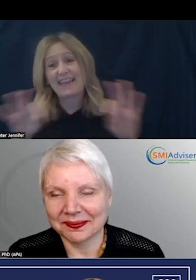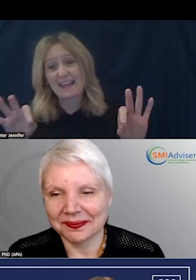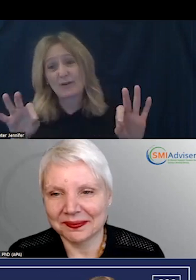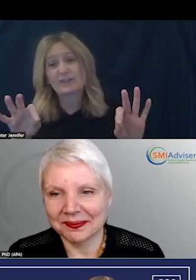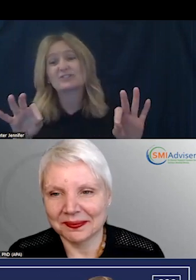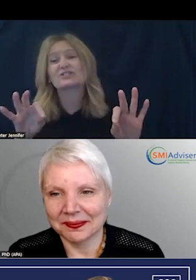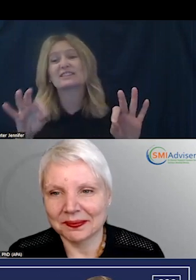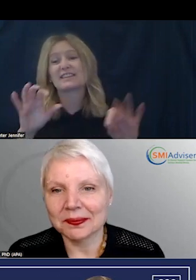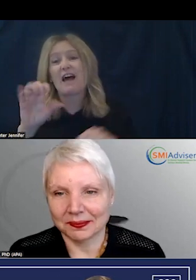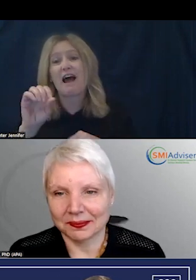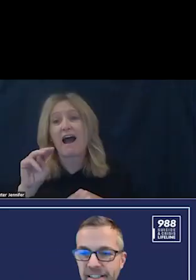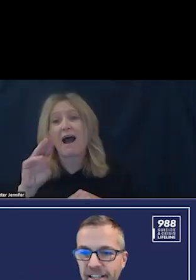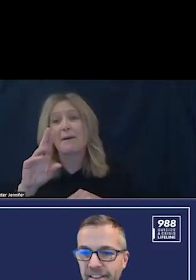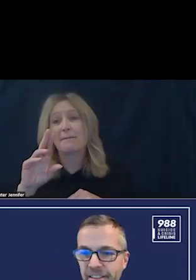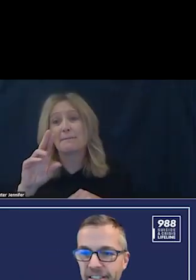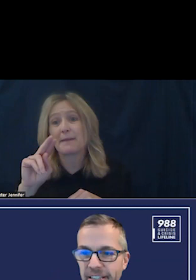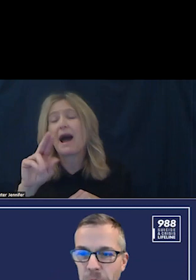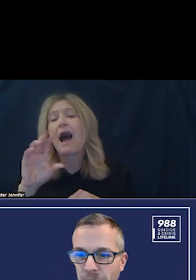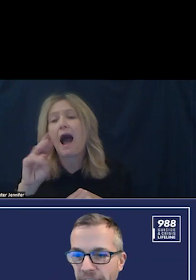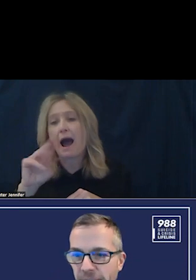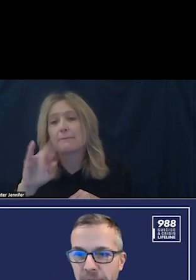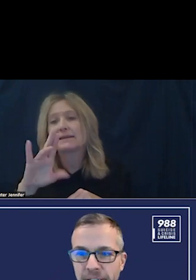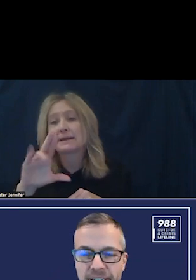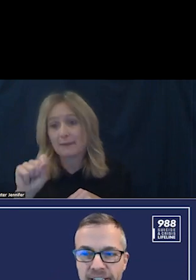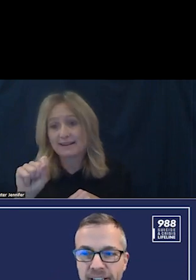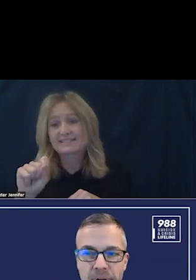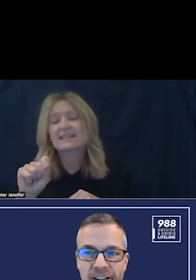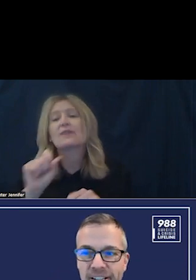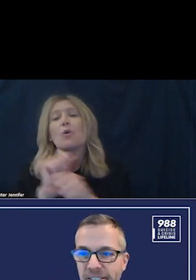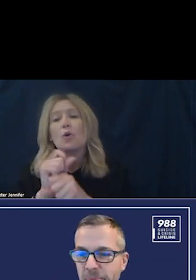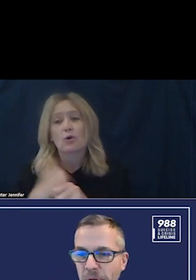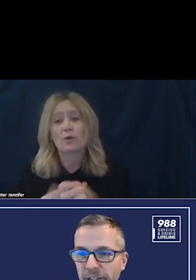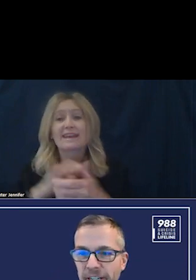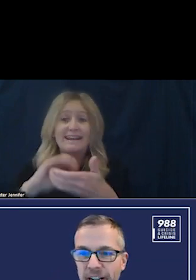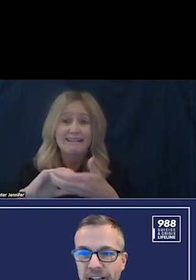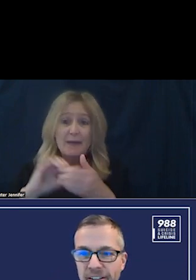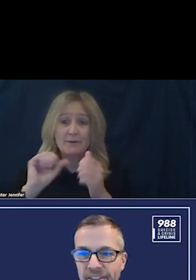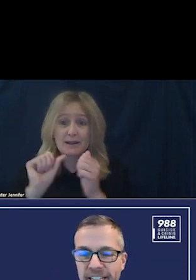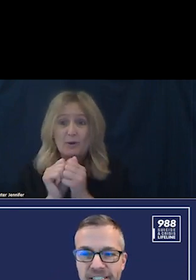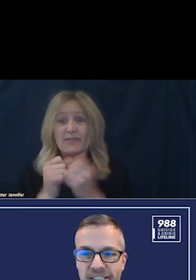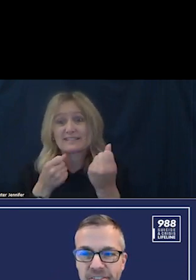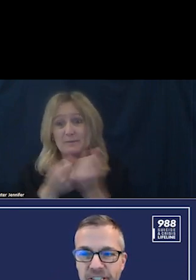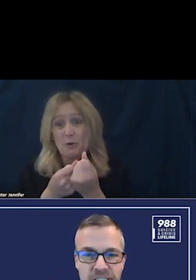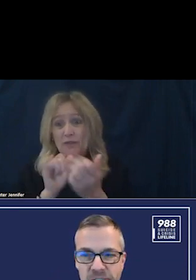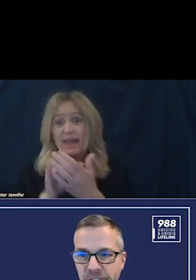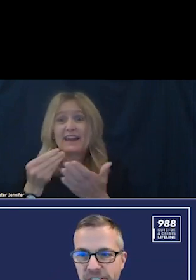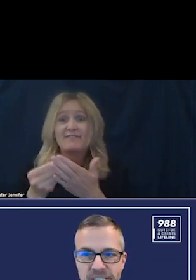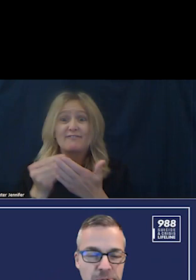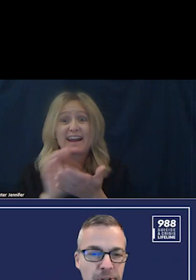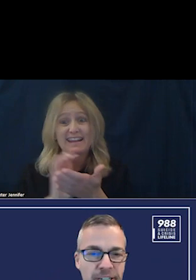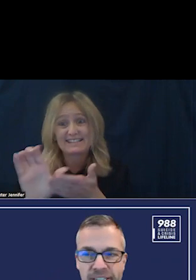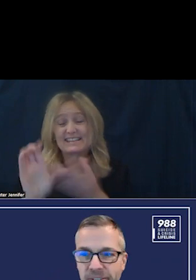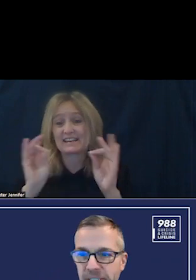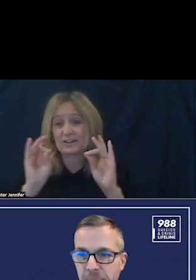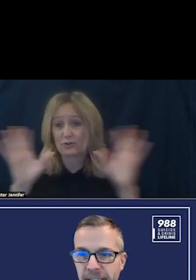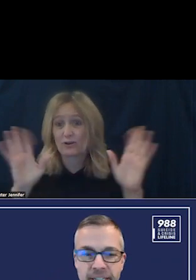the omnibus and the work that we can collaborate on supporting financing of crisis services. As you